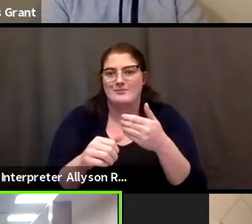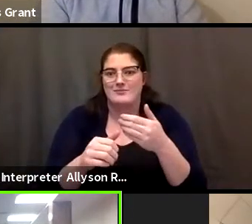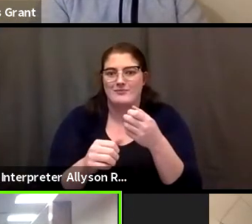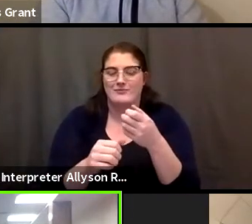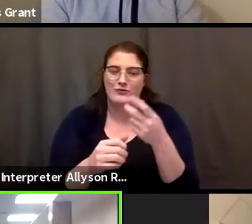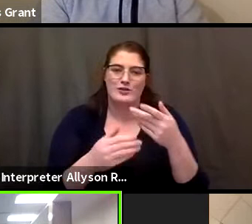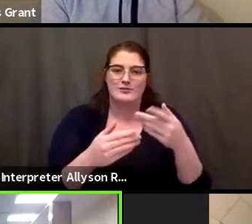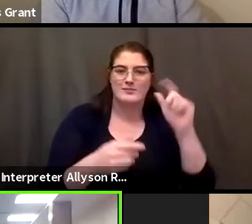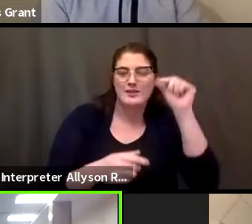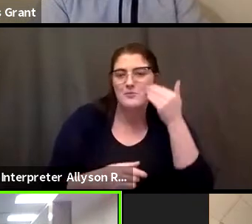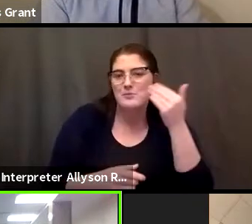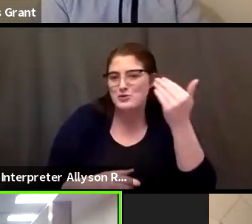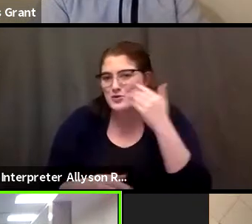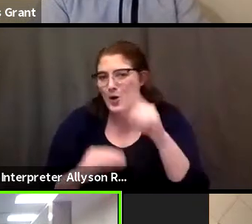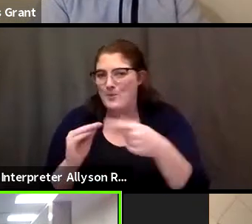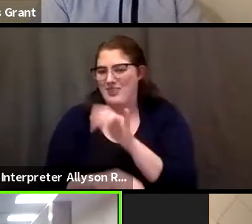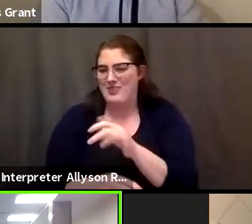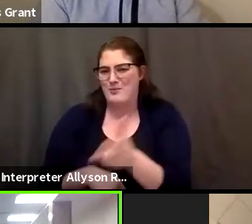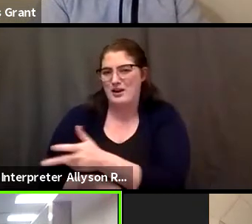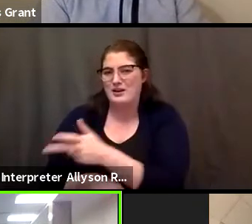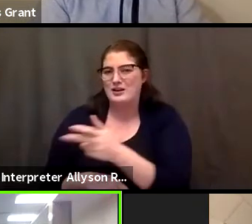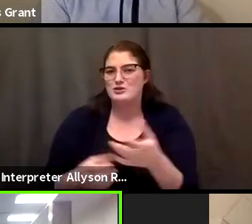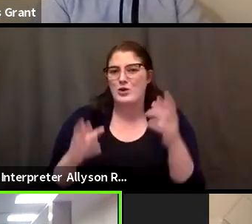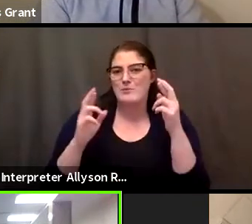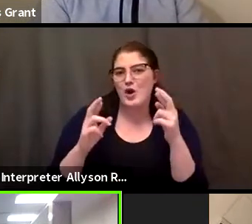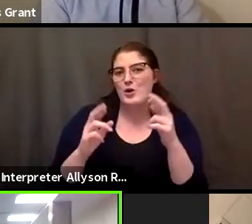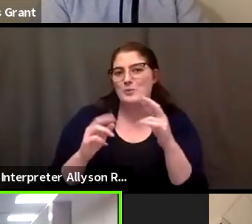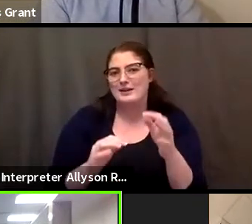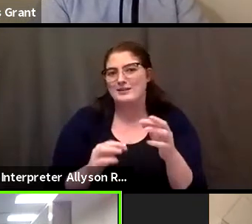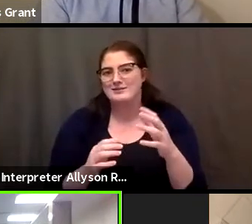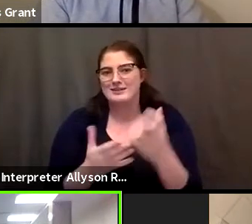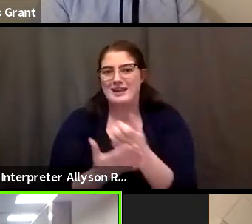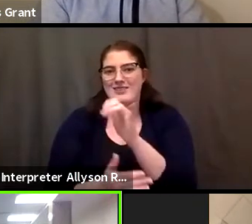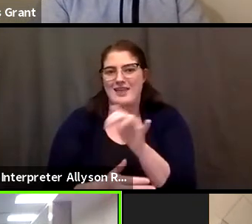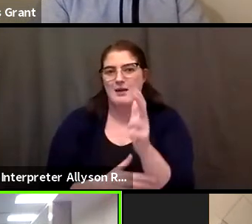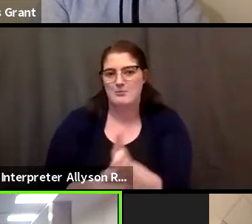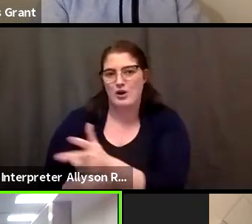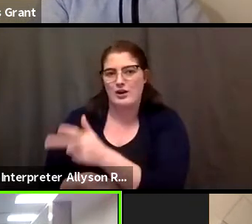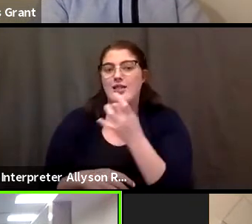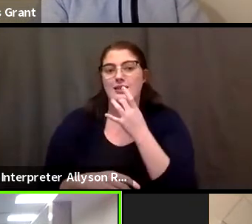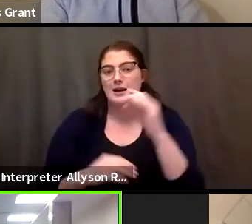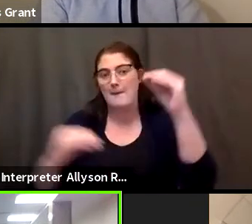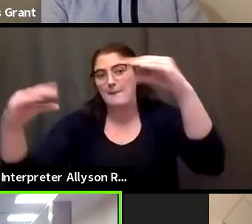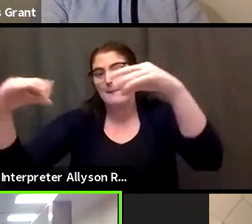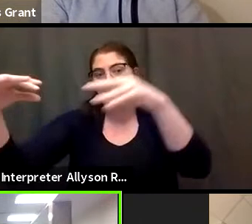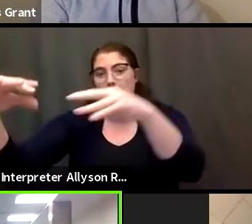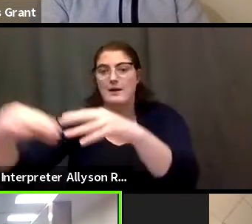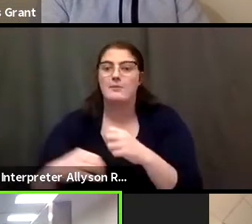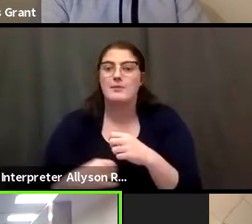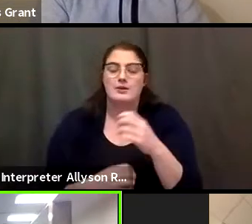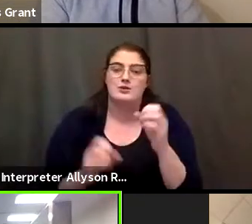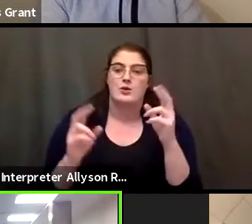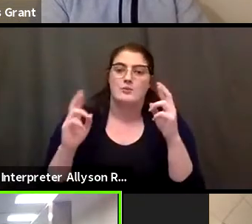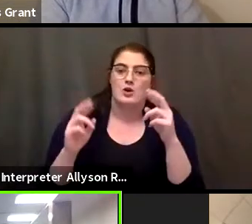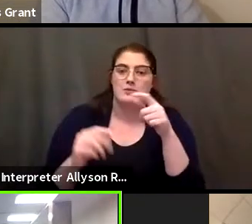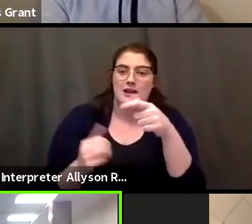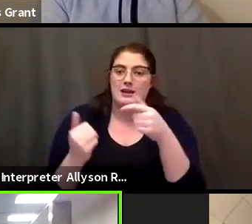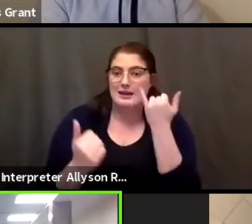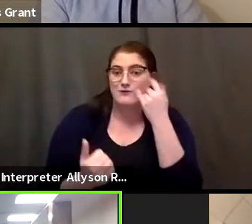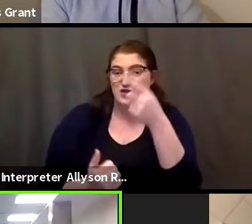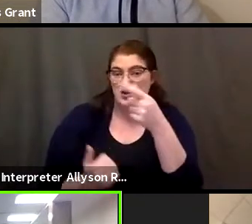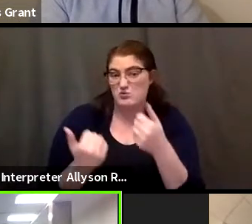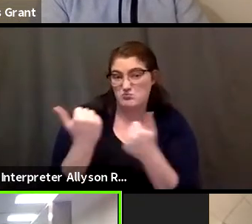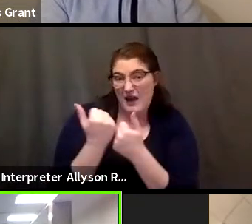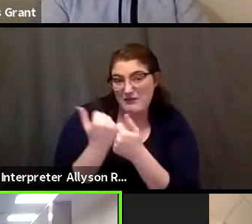we could get that lit up, and I know you advocating for that would be a big help for making that happen. And then